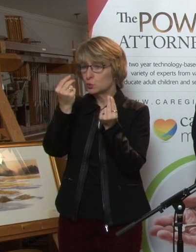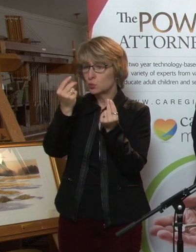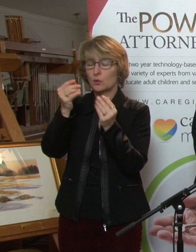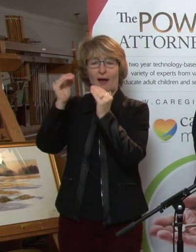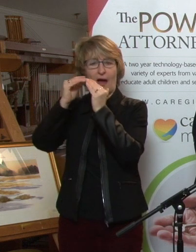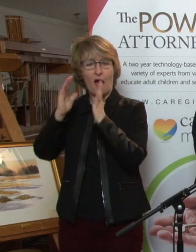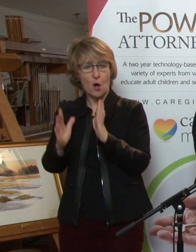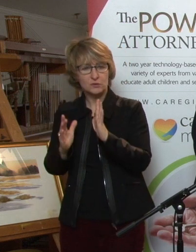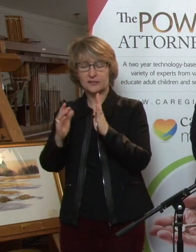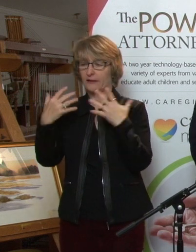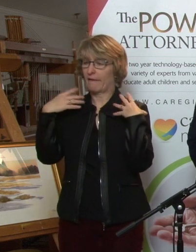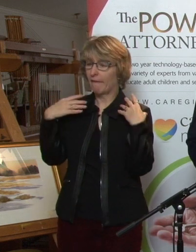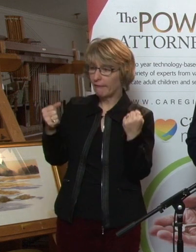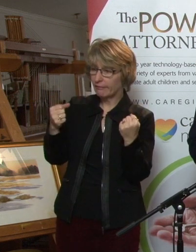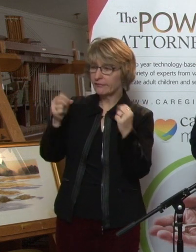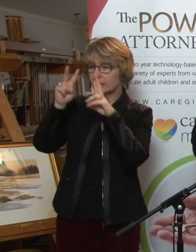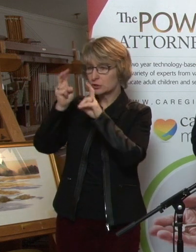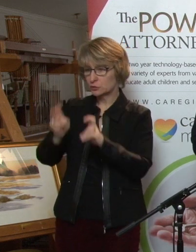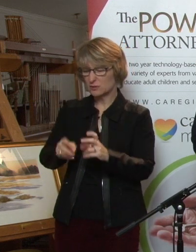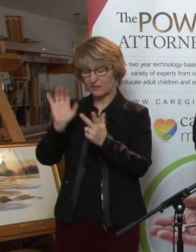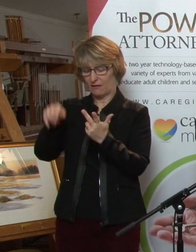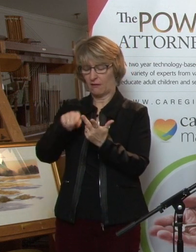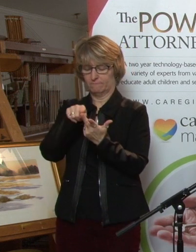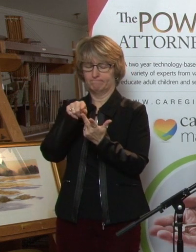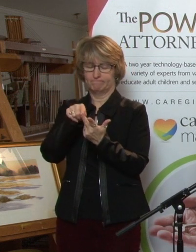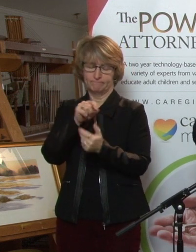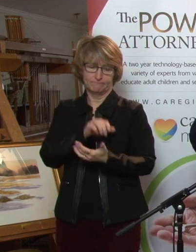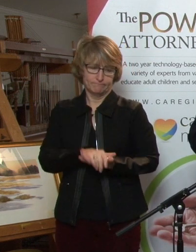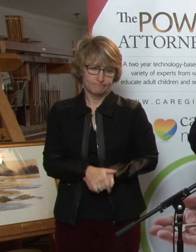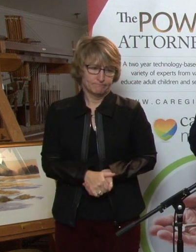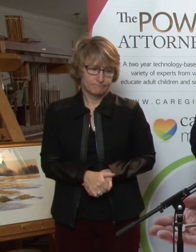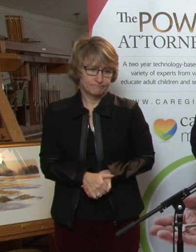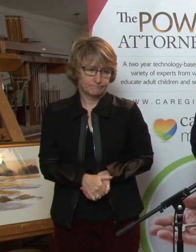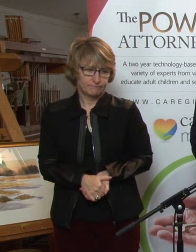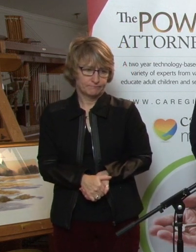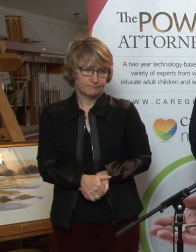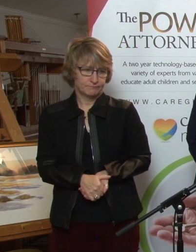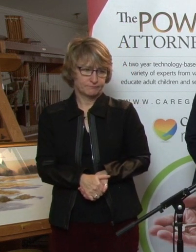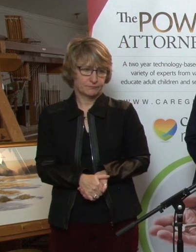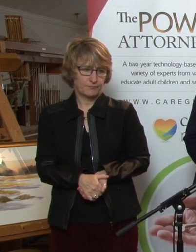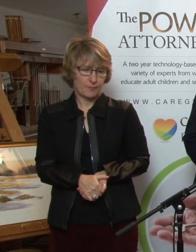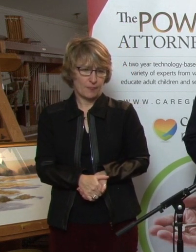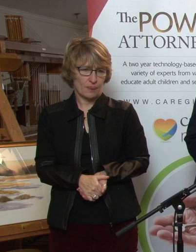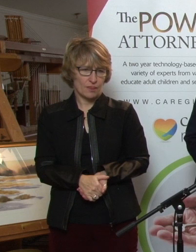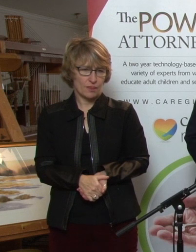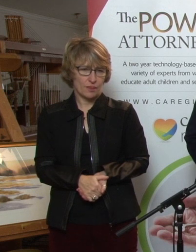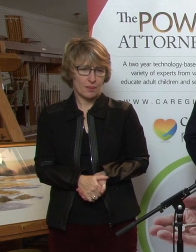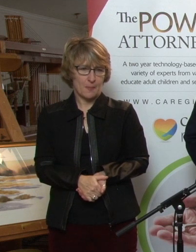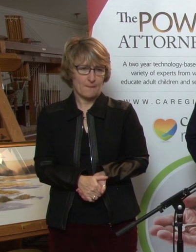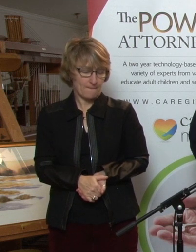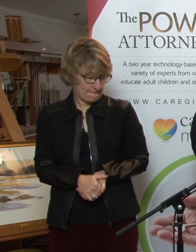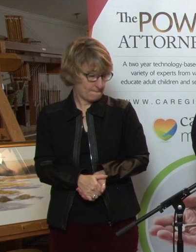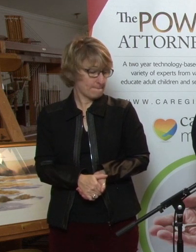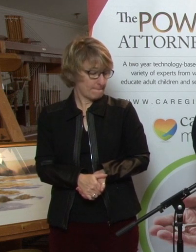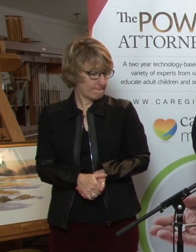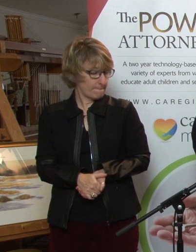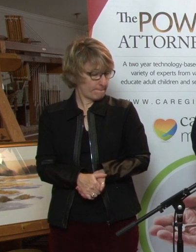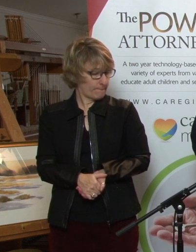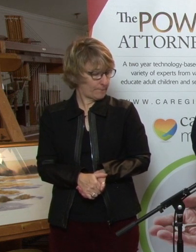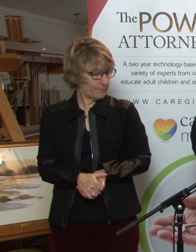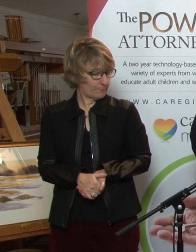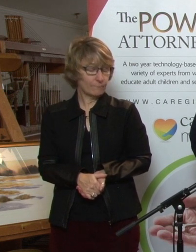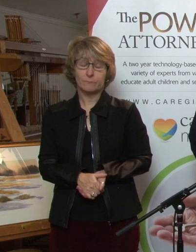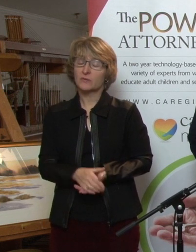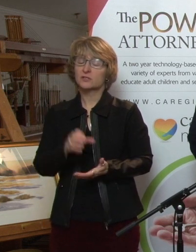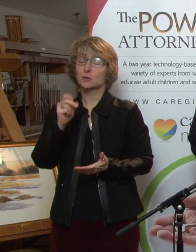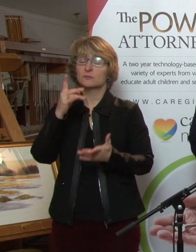as housing and health care. Okay, so today